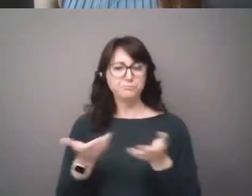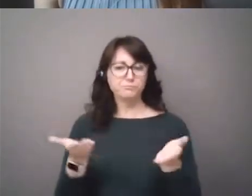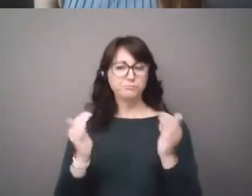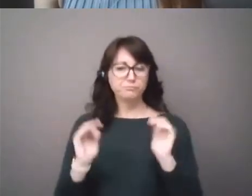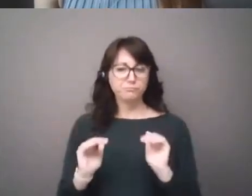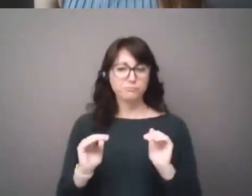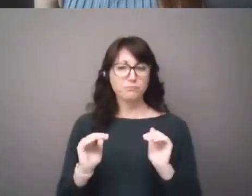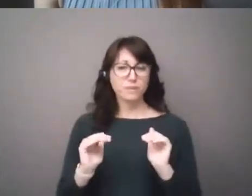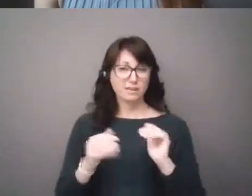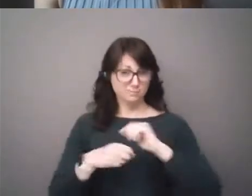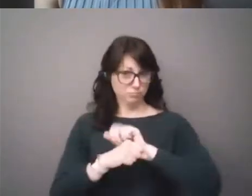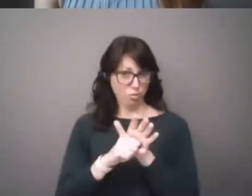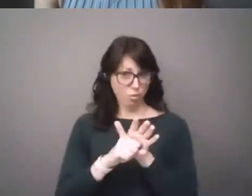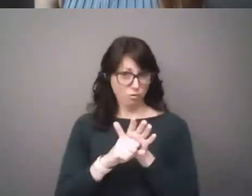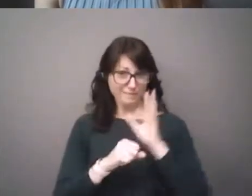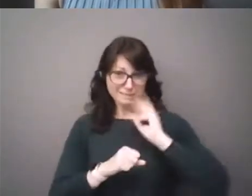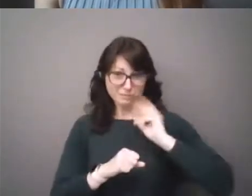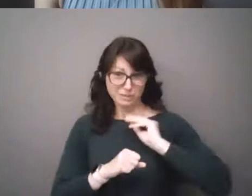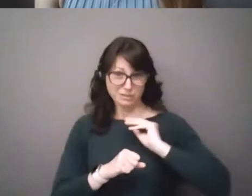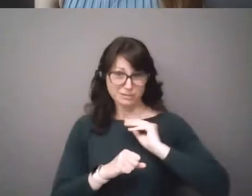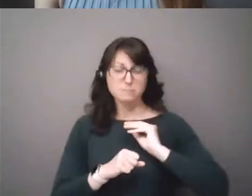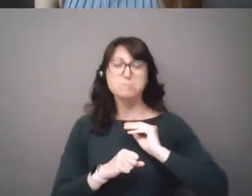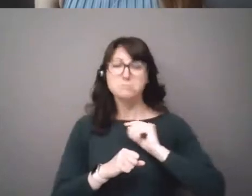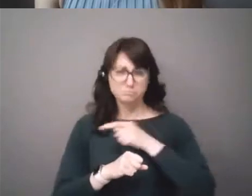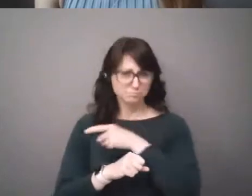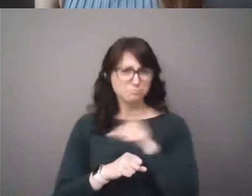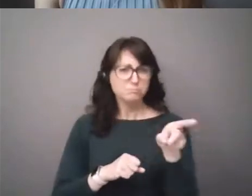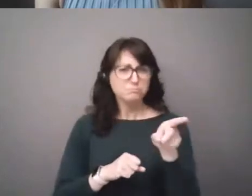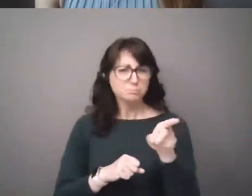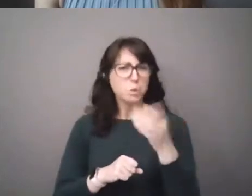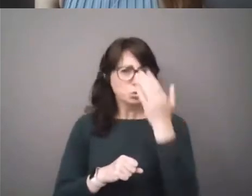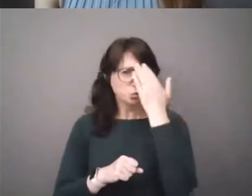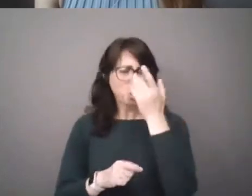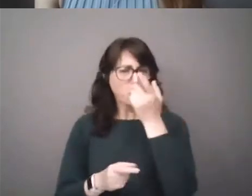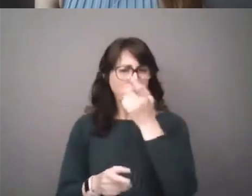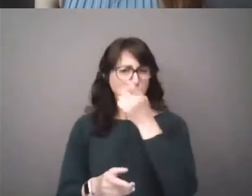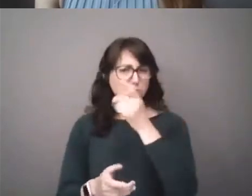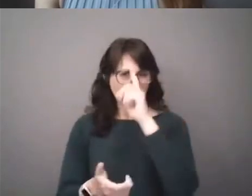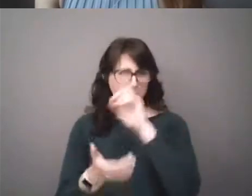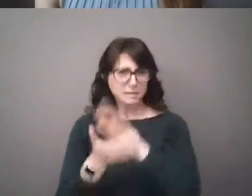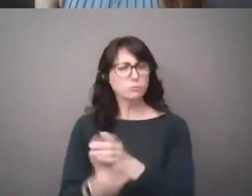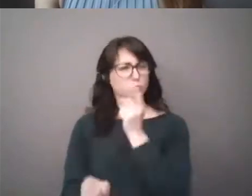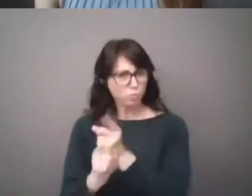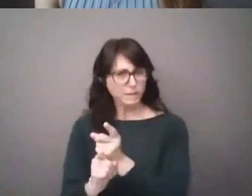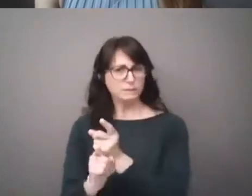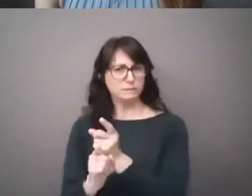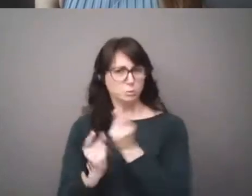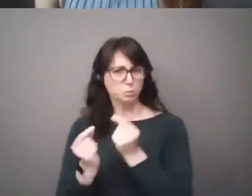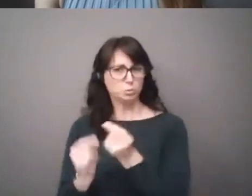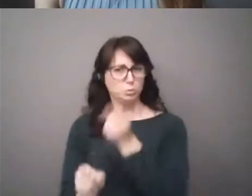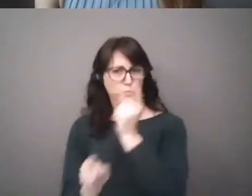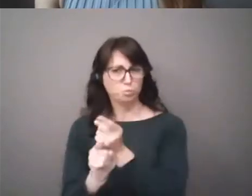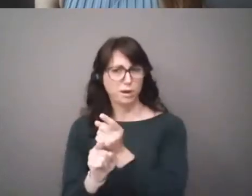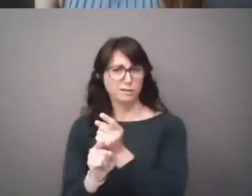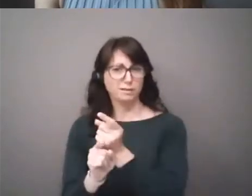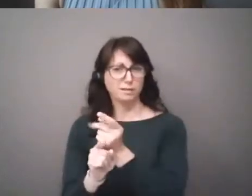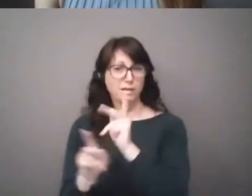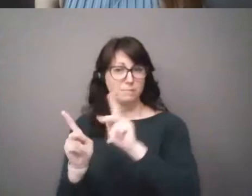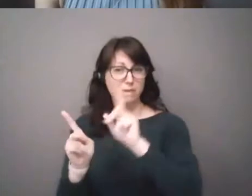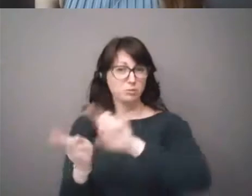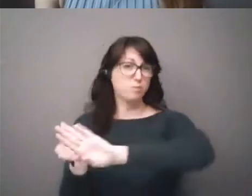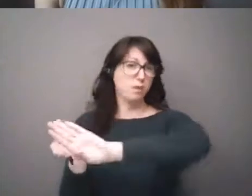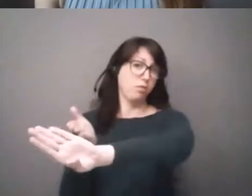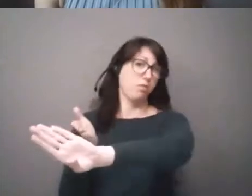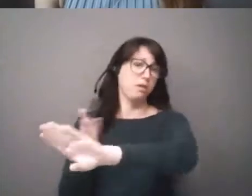pandemic experience, we know that people believe that it's the right thing to do, and that we know that no one should be left behind.